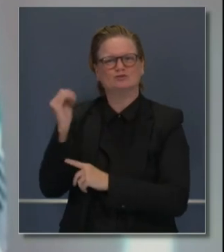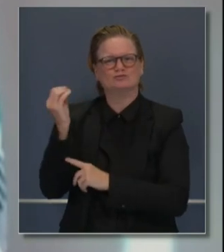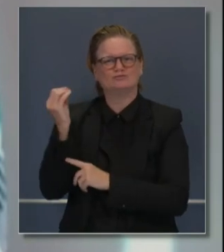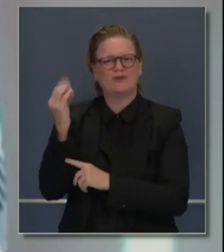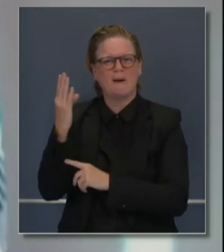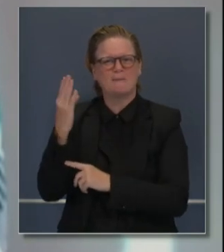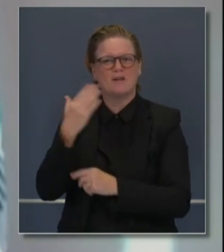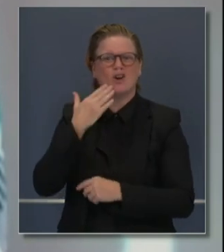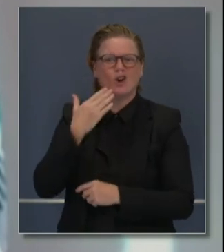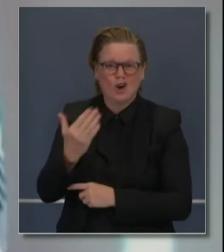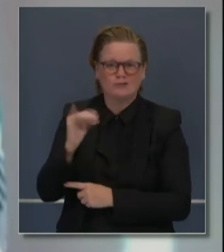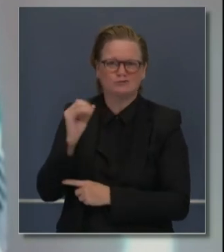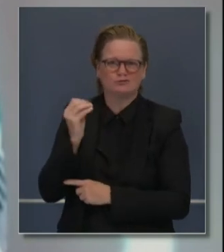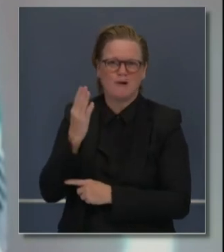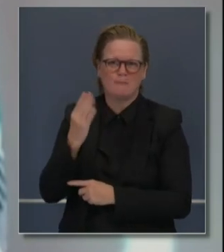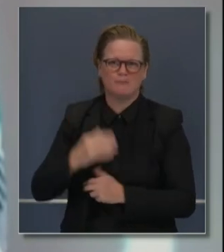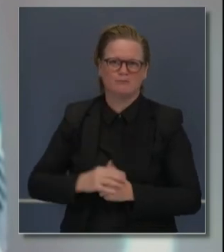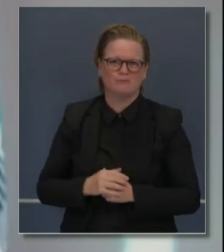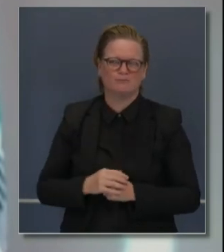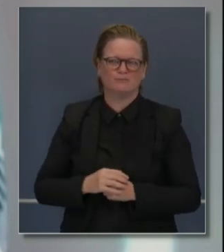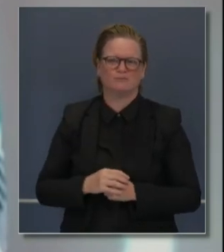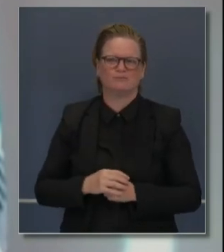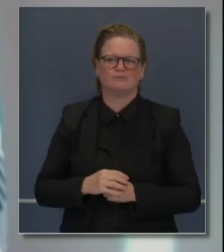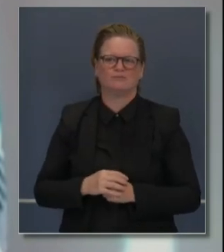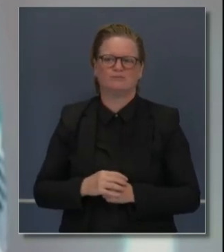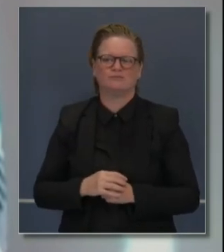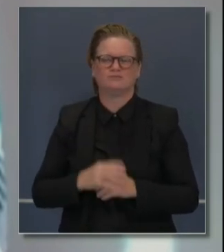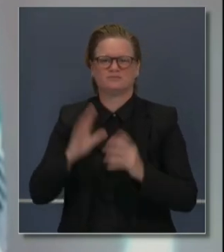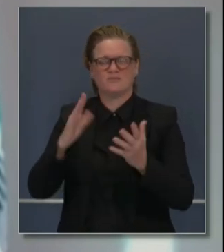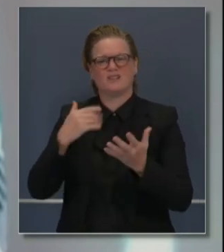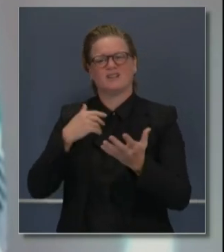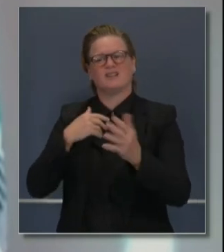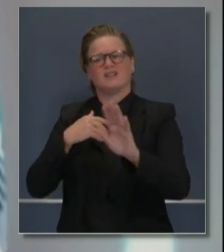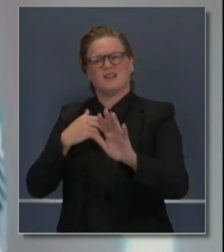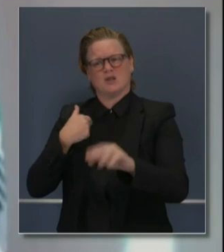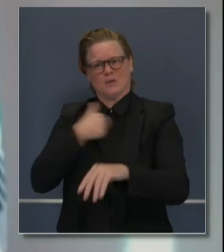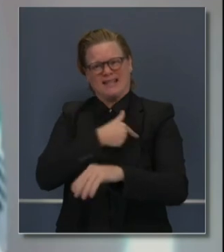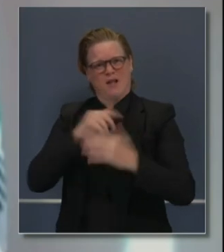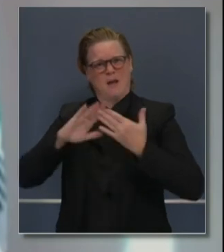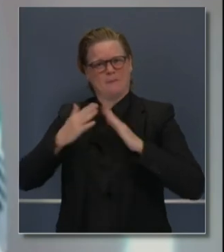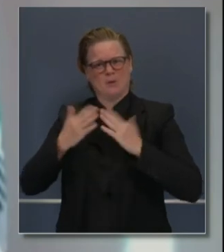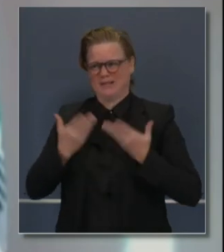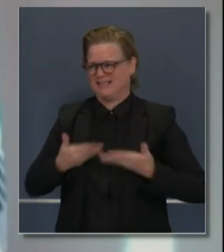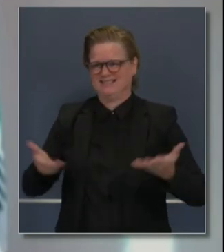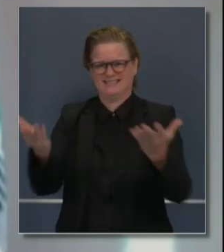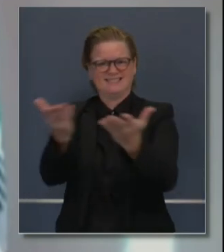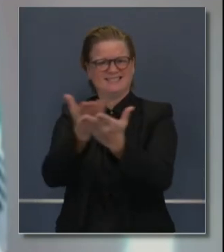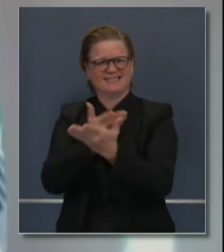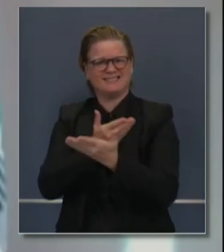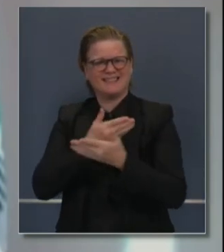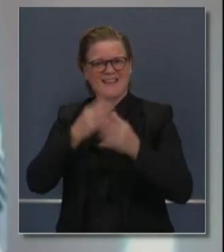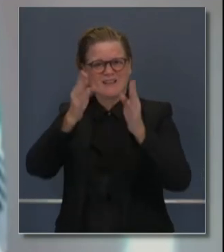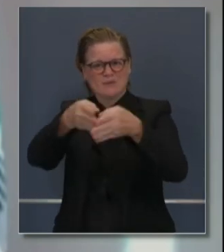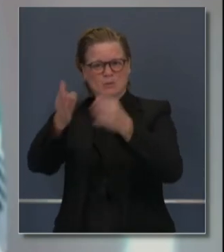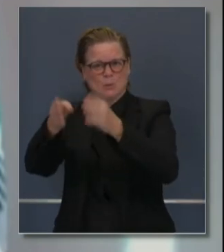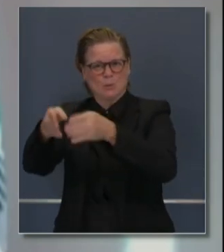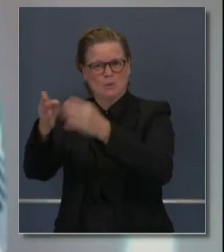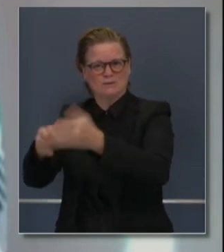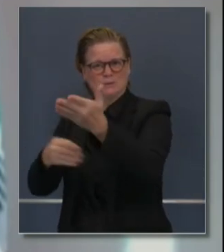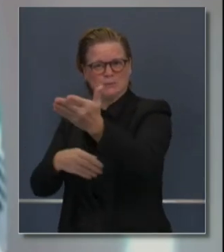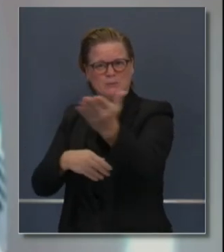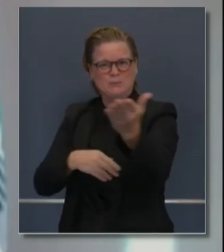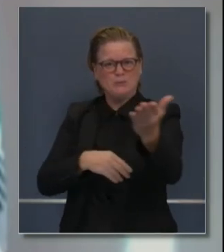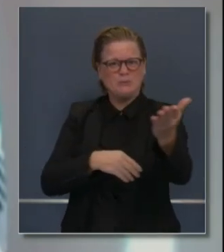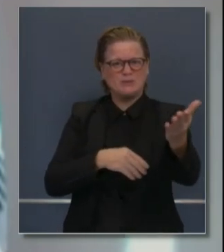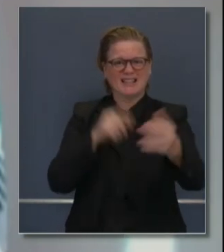not diminish the ongoing need for us as community members and as individuals in California to do our part